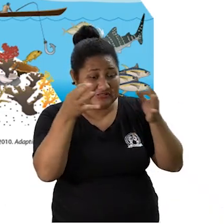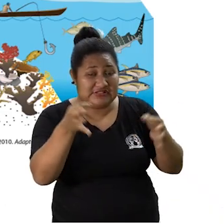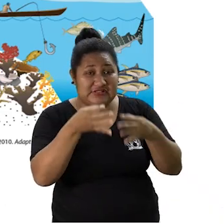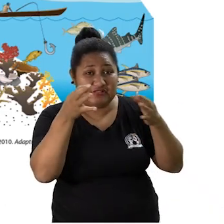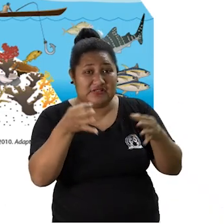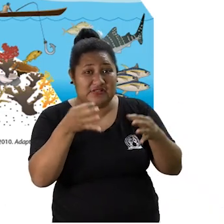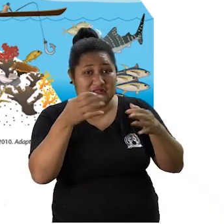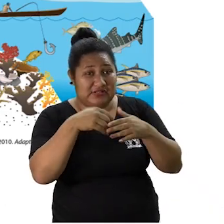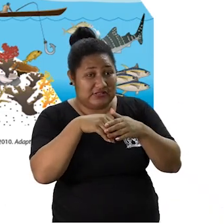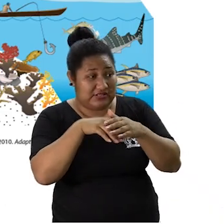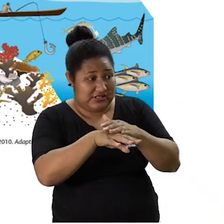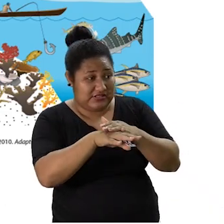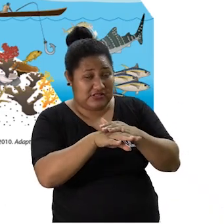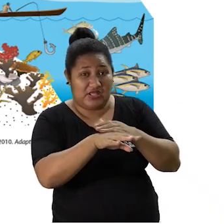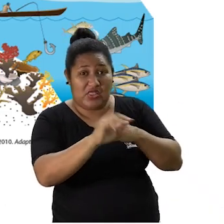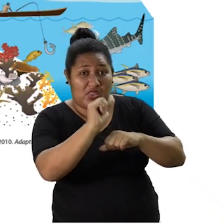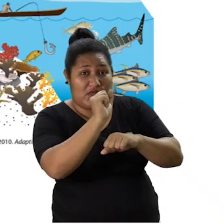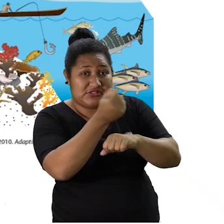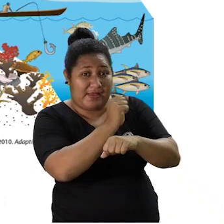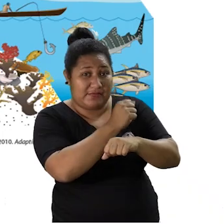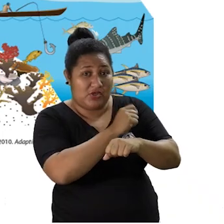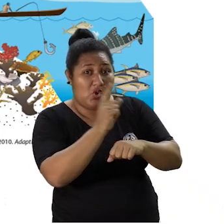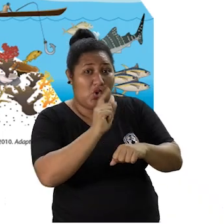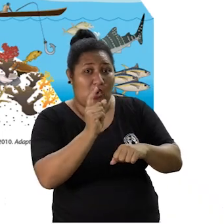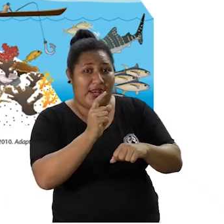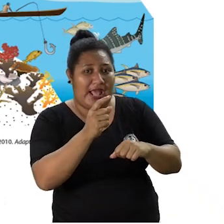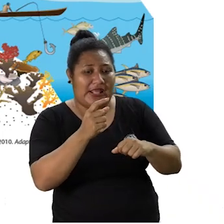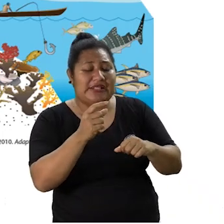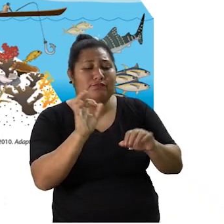or in the ocean are seaweed.